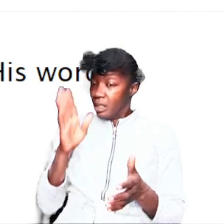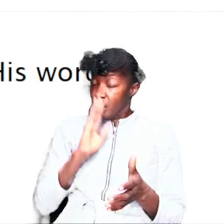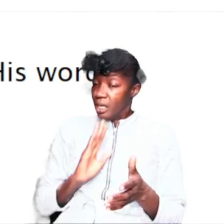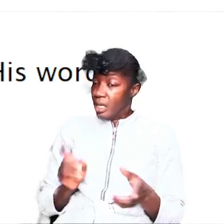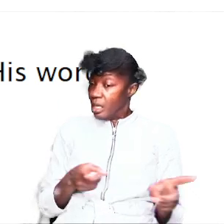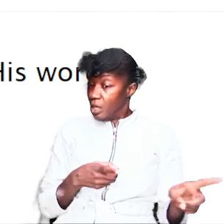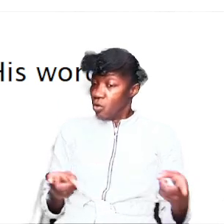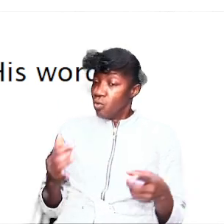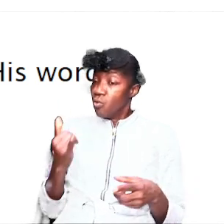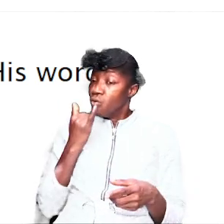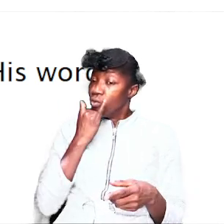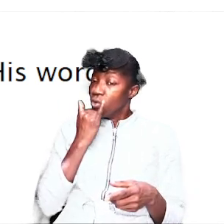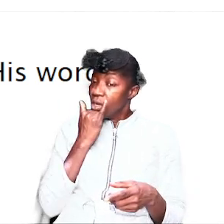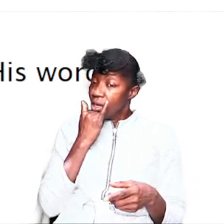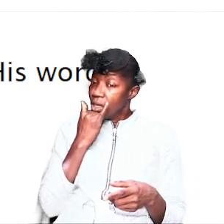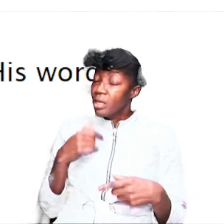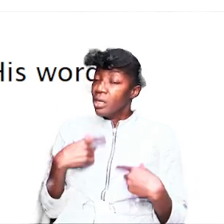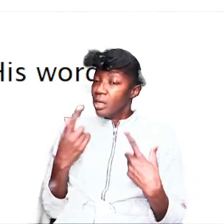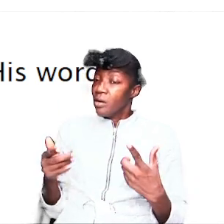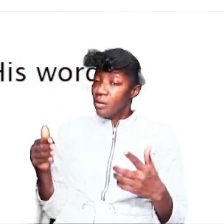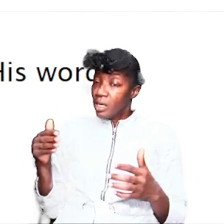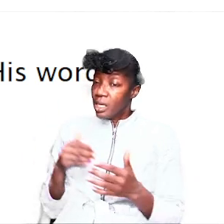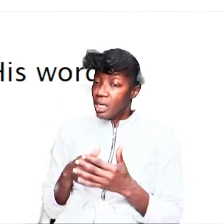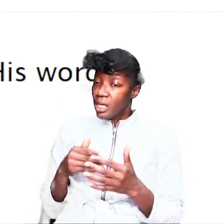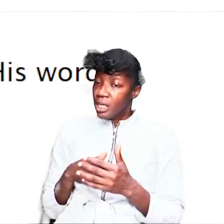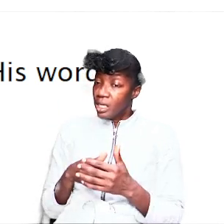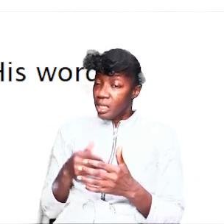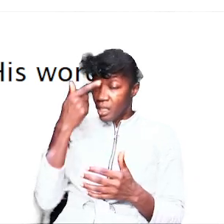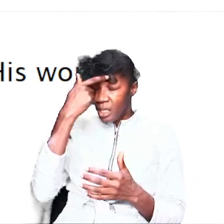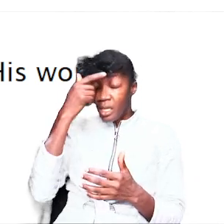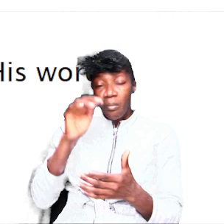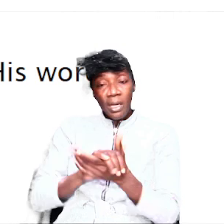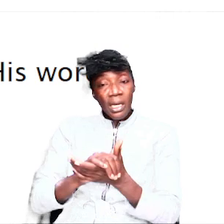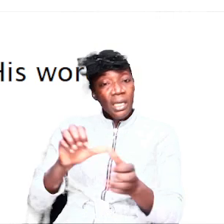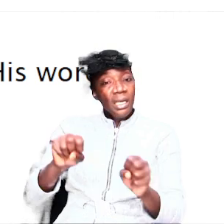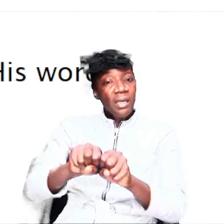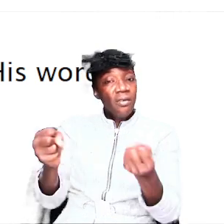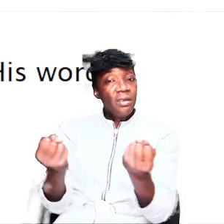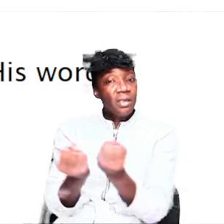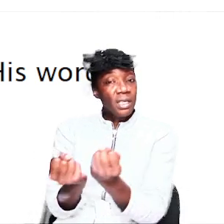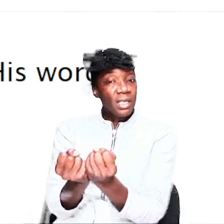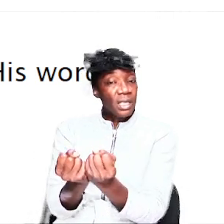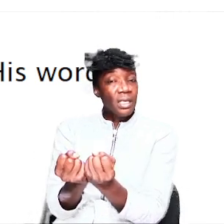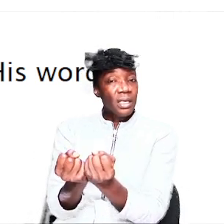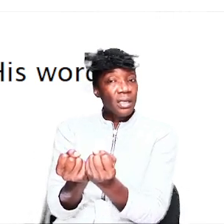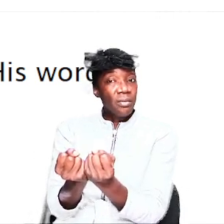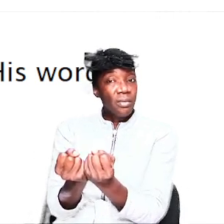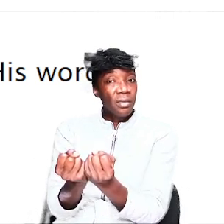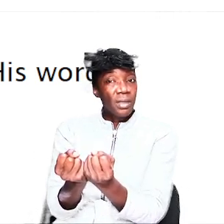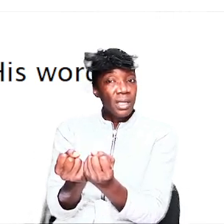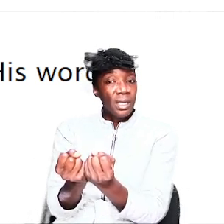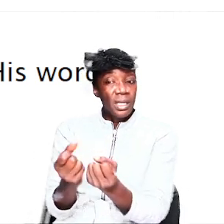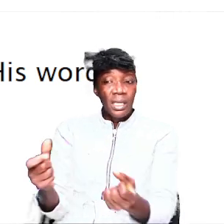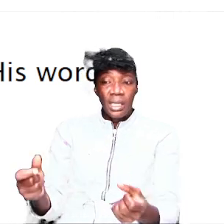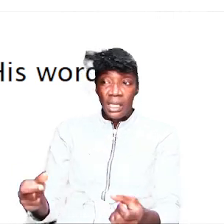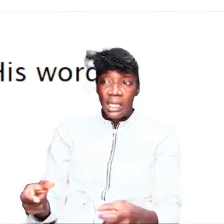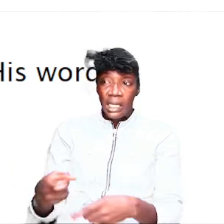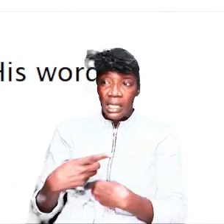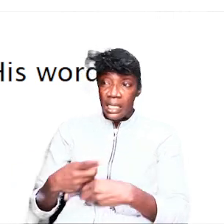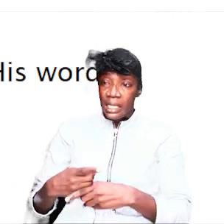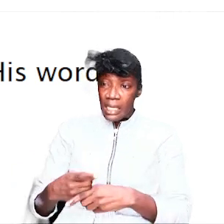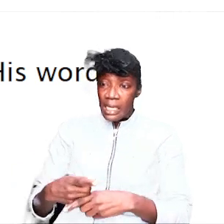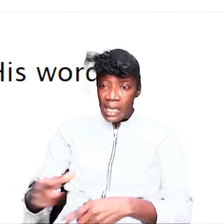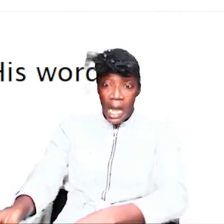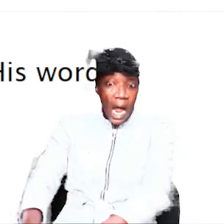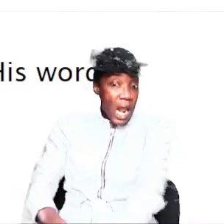wrong, we are going against even our belief system. You know that it takes a lifetime to develop a belief